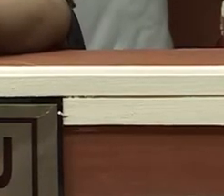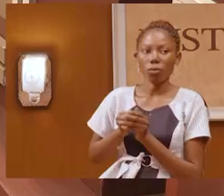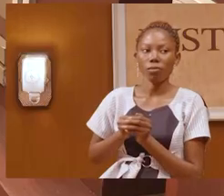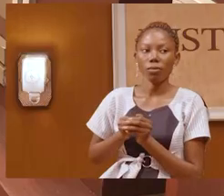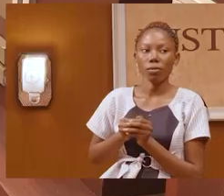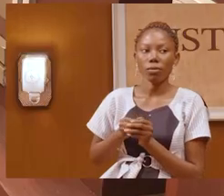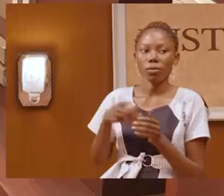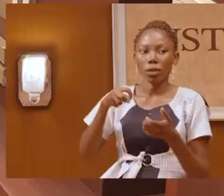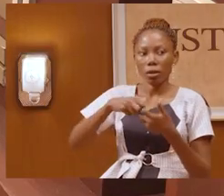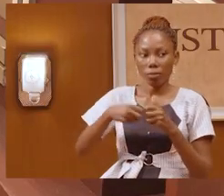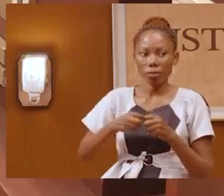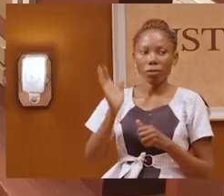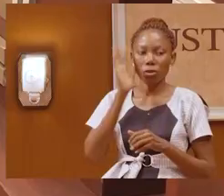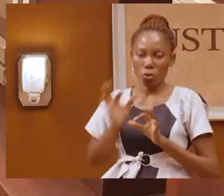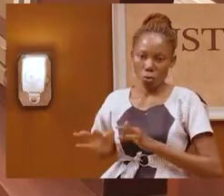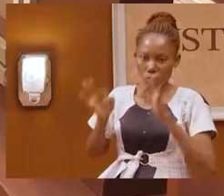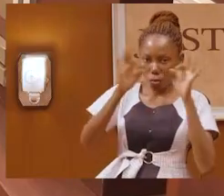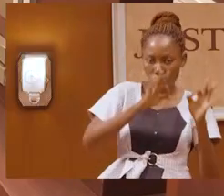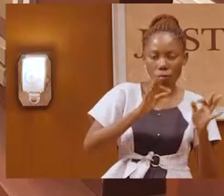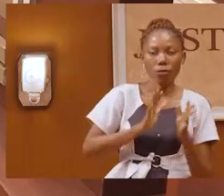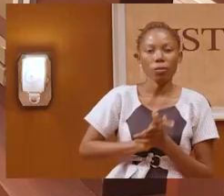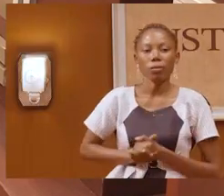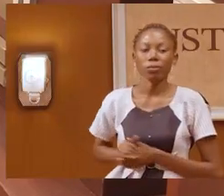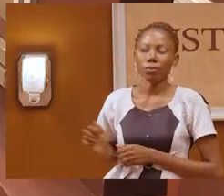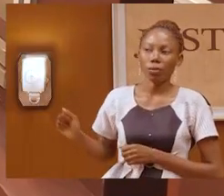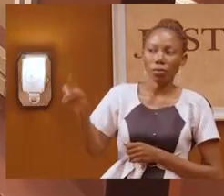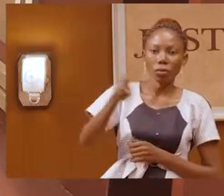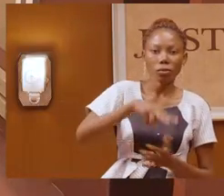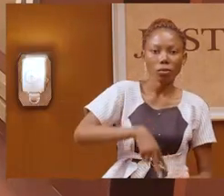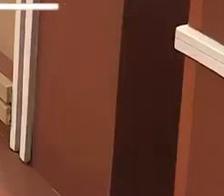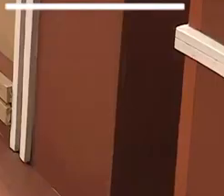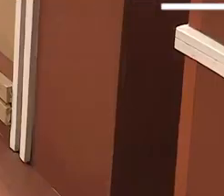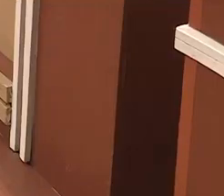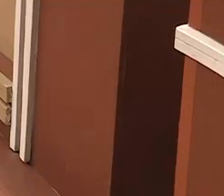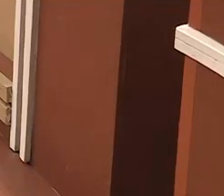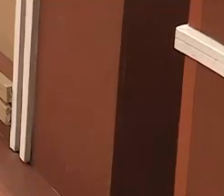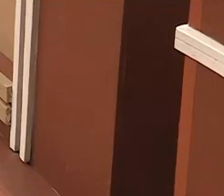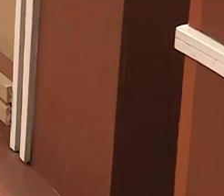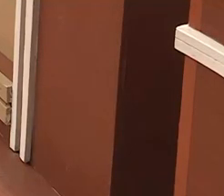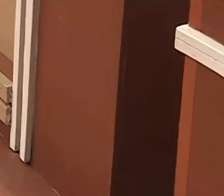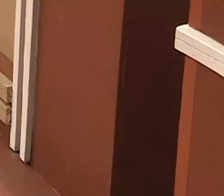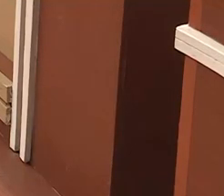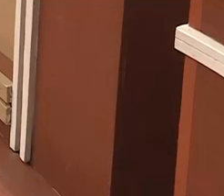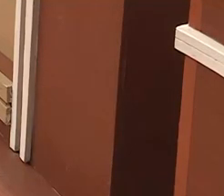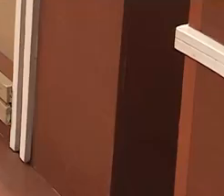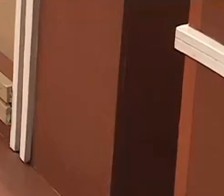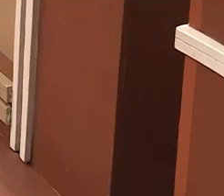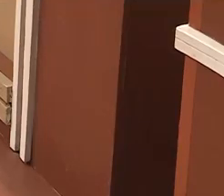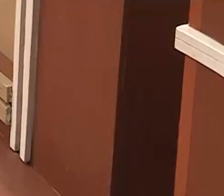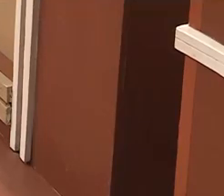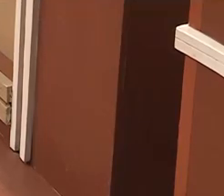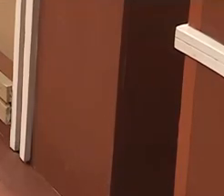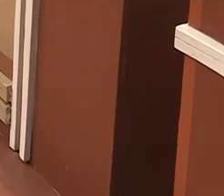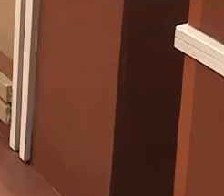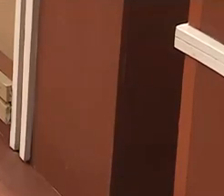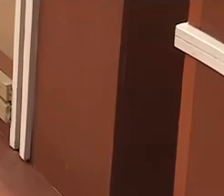matter. The matter is hereby. All right. If your baby daddy is denying paternity of the